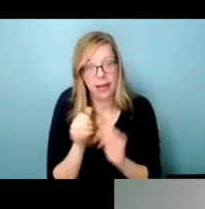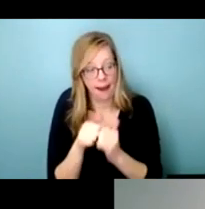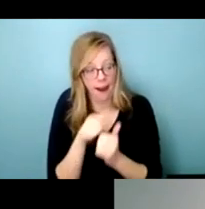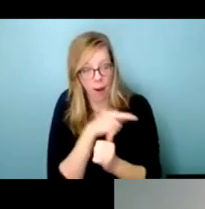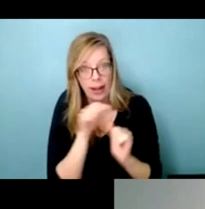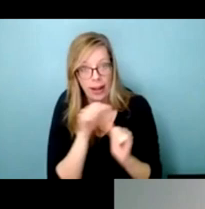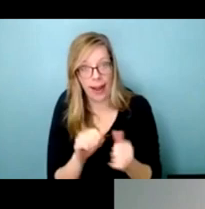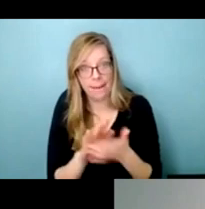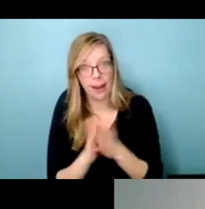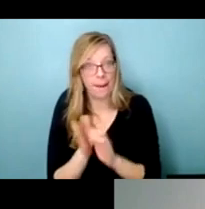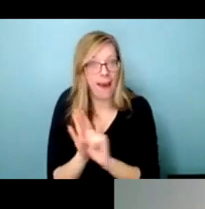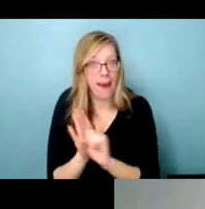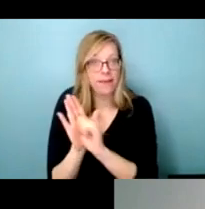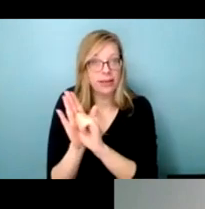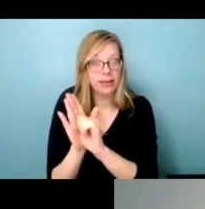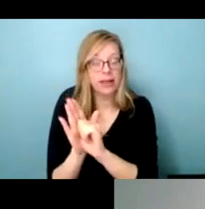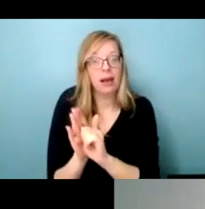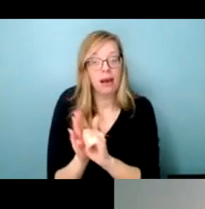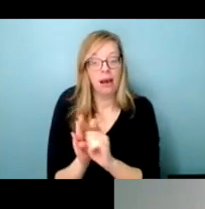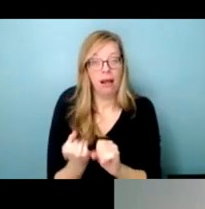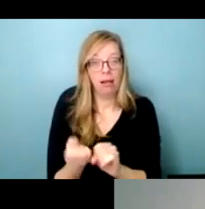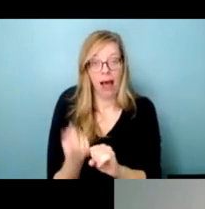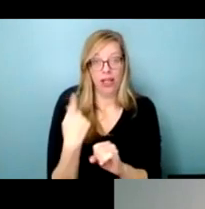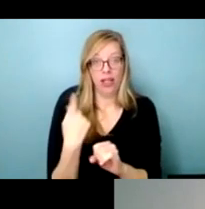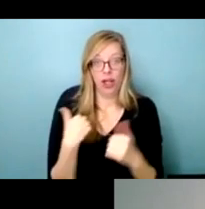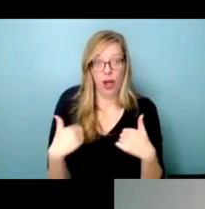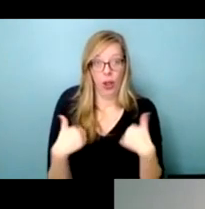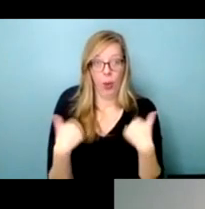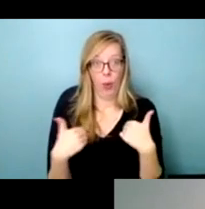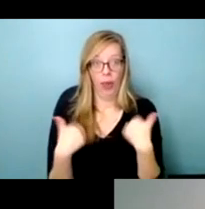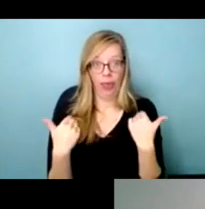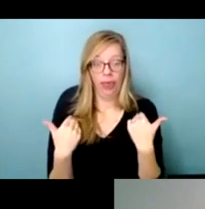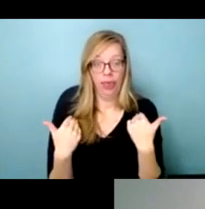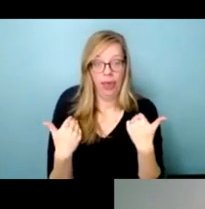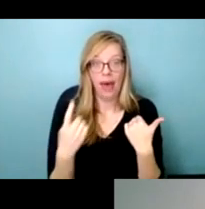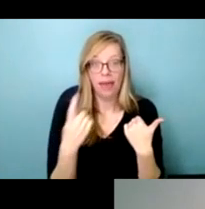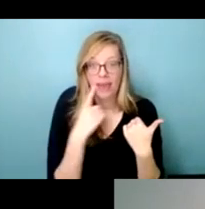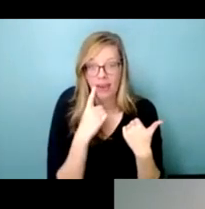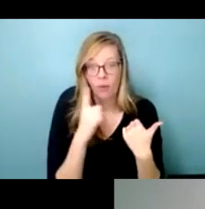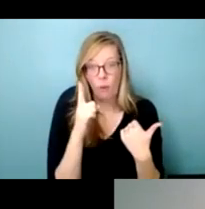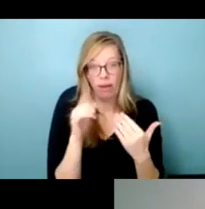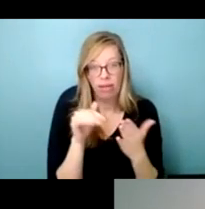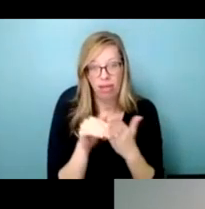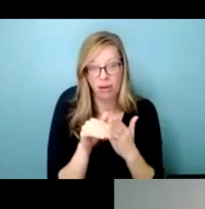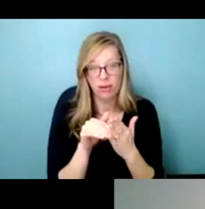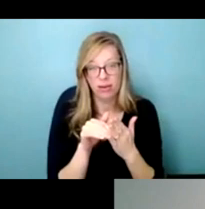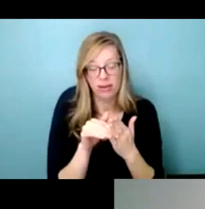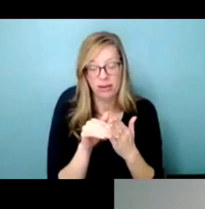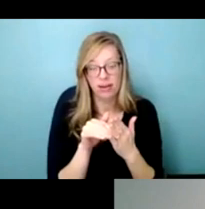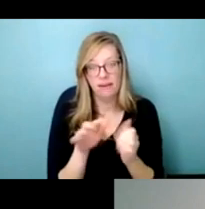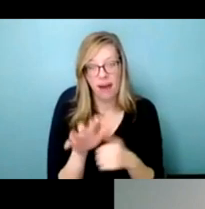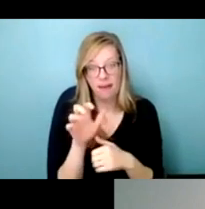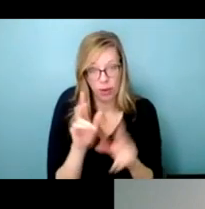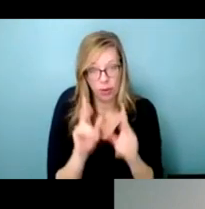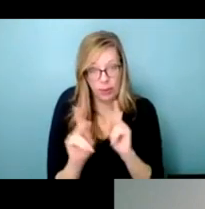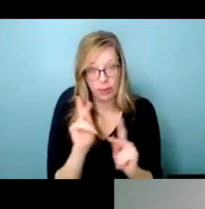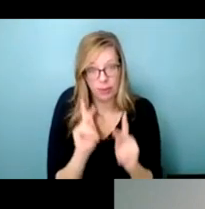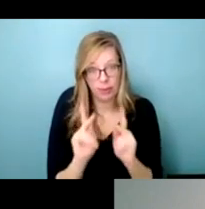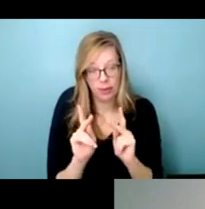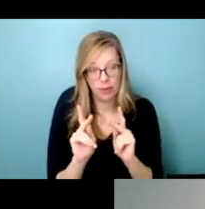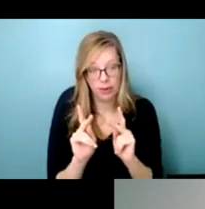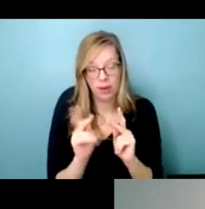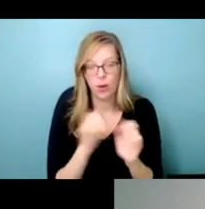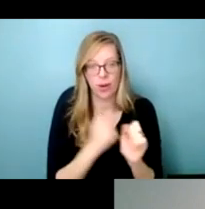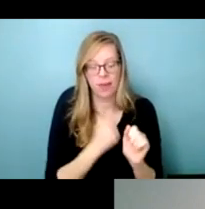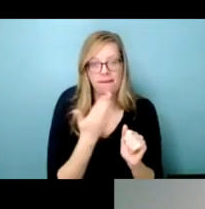We had youth last year who got almost 15,000 people on the streets protesting